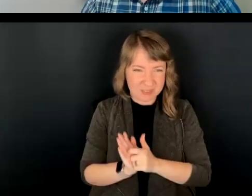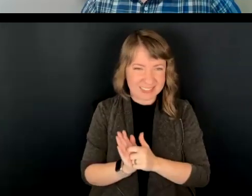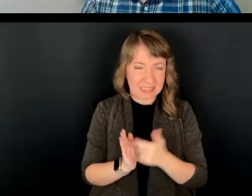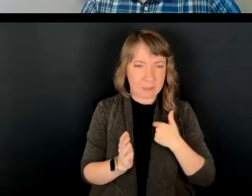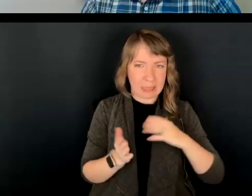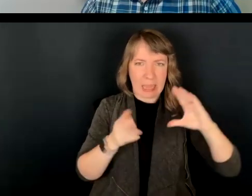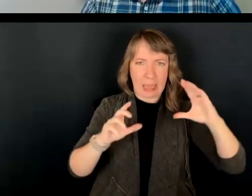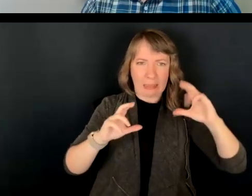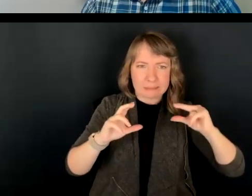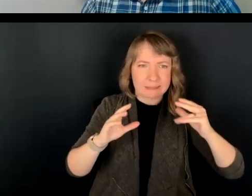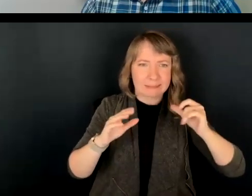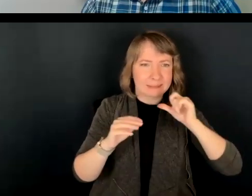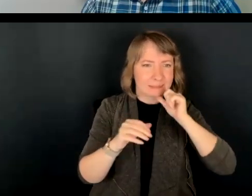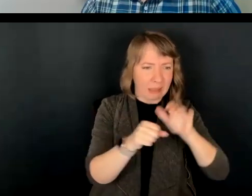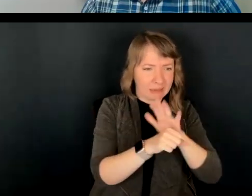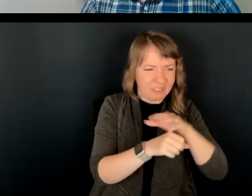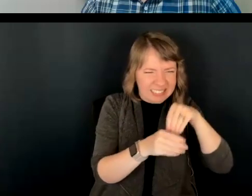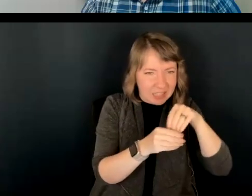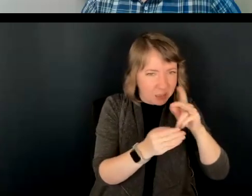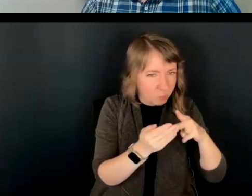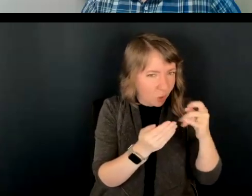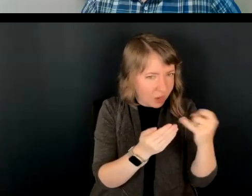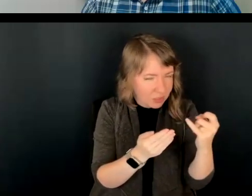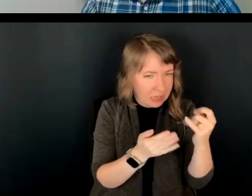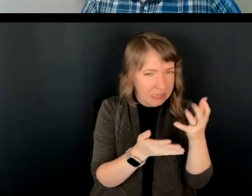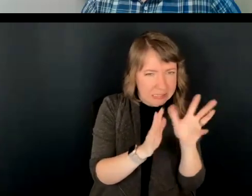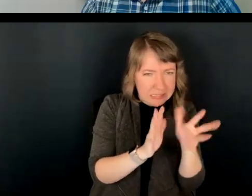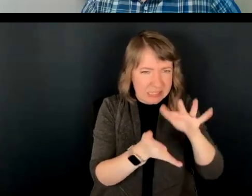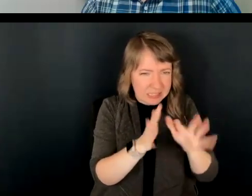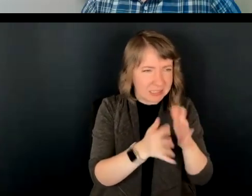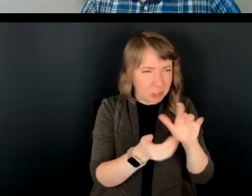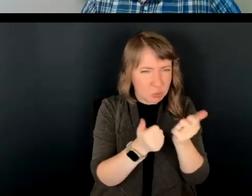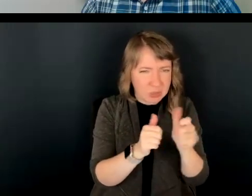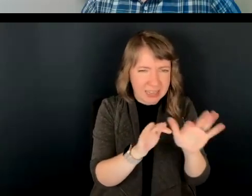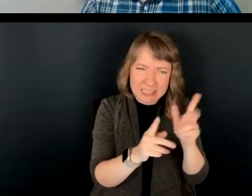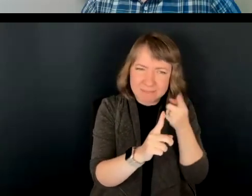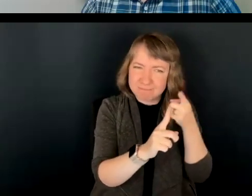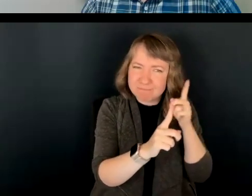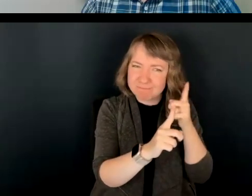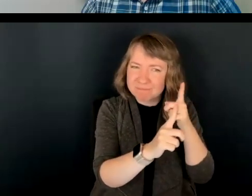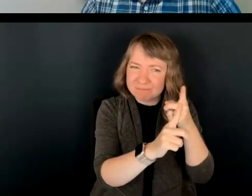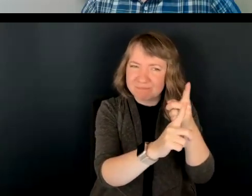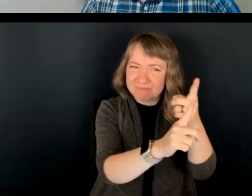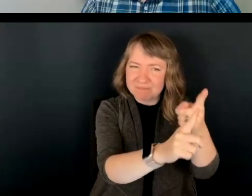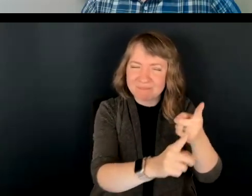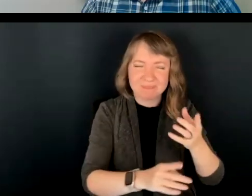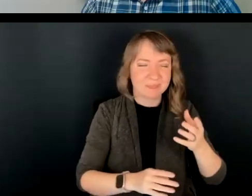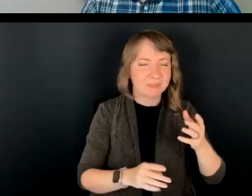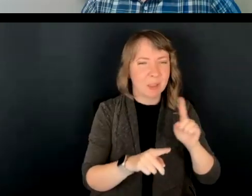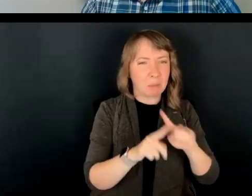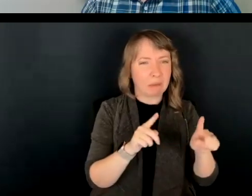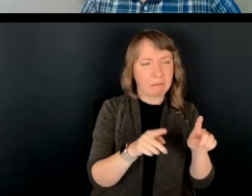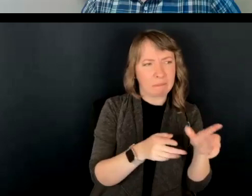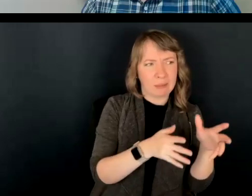yourself maybe within project to sort of make it work, right? And to keep doing your mission work. But how are you picking up the rest of